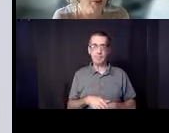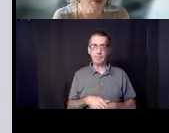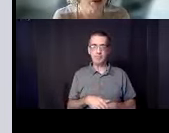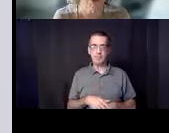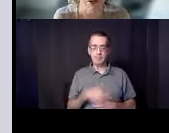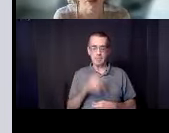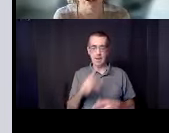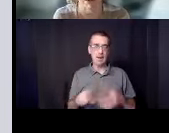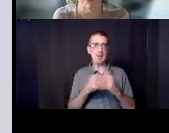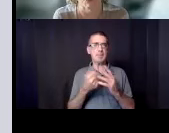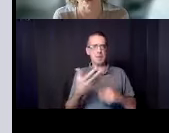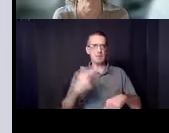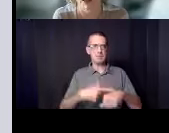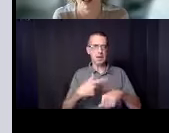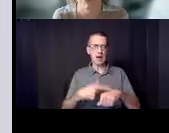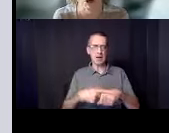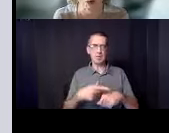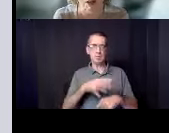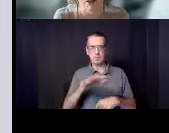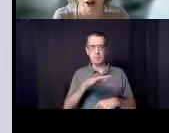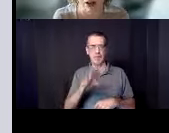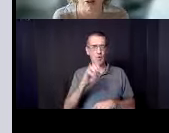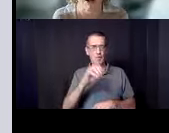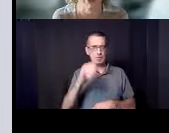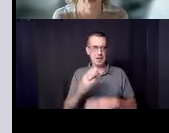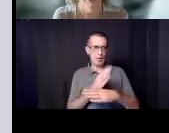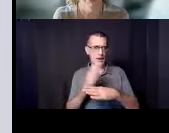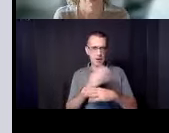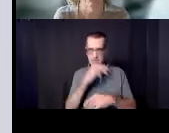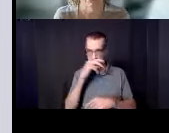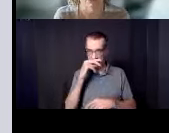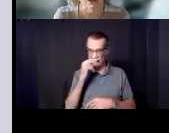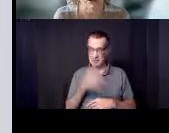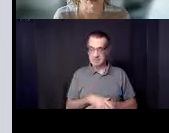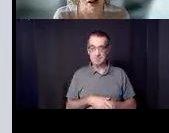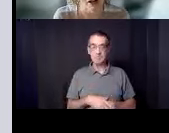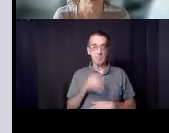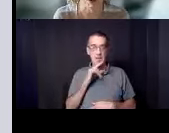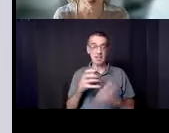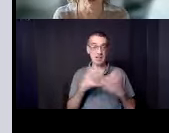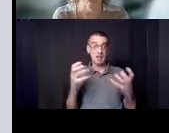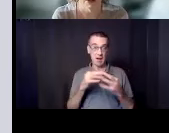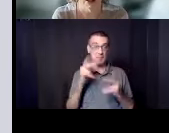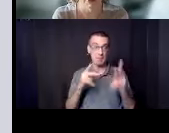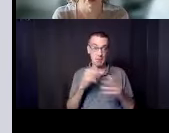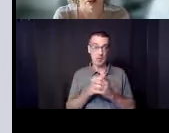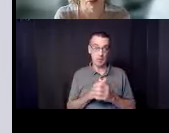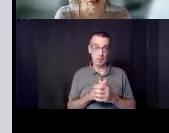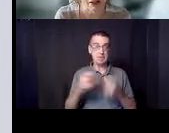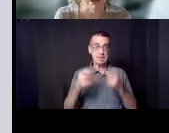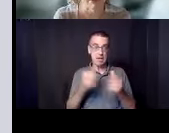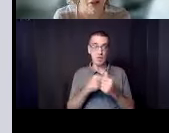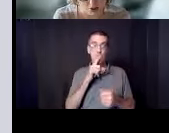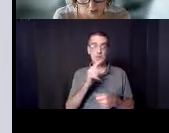it came up a number of times that roughly in the 40% range, which is a lot of people dealing with